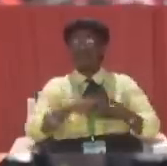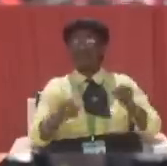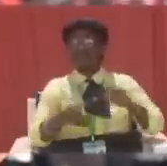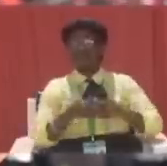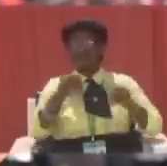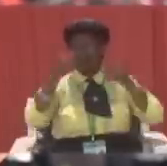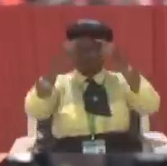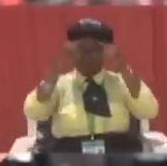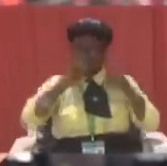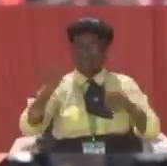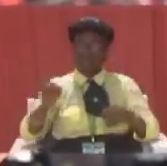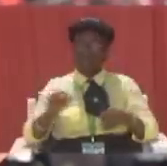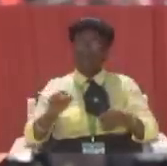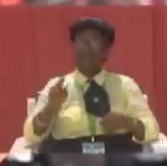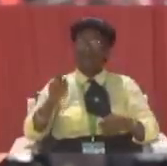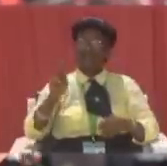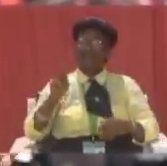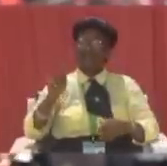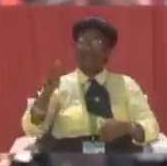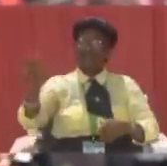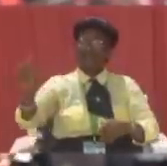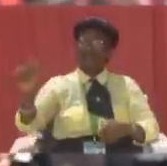In 2 Kings chapter 5,